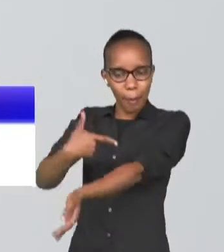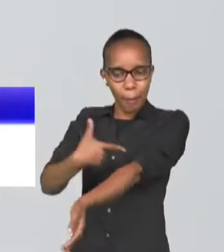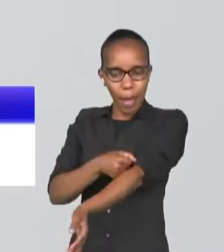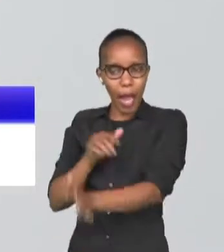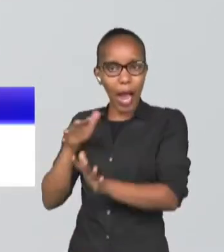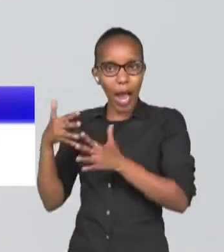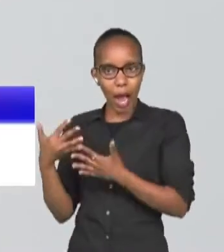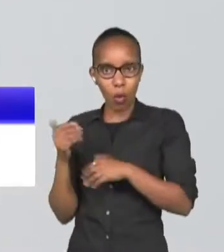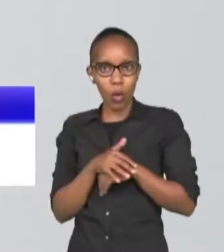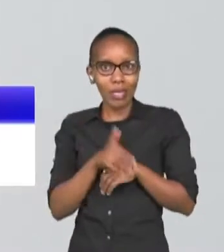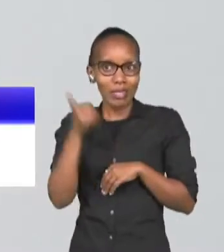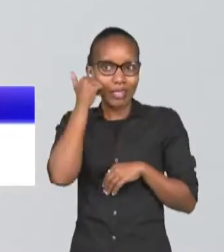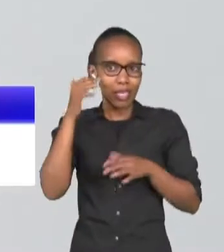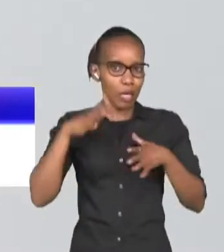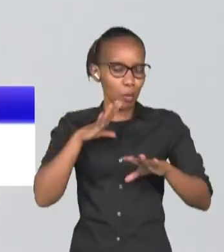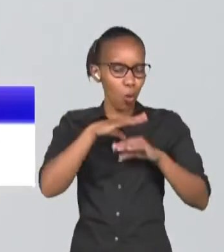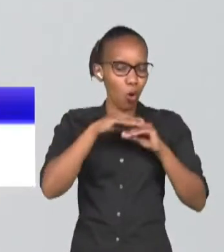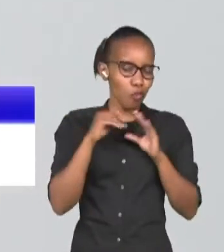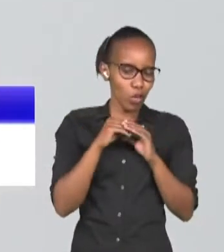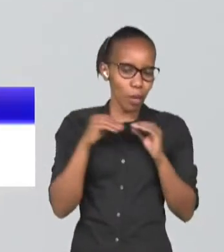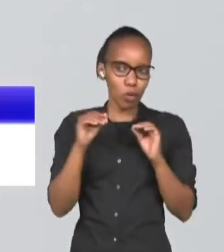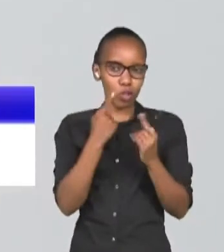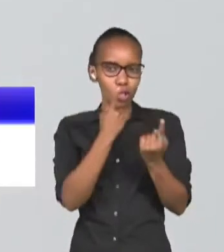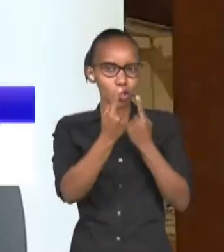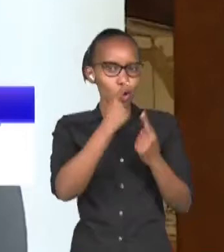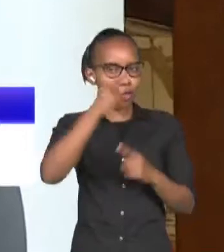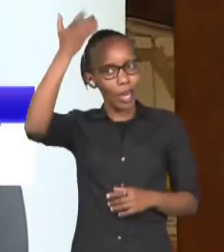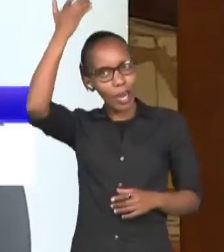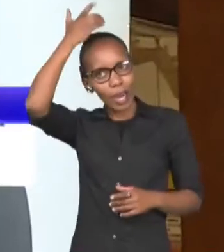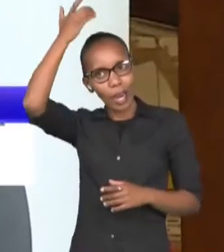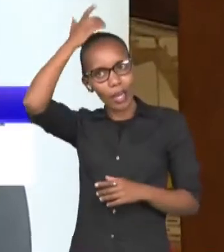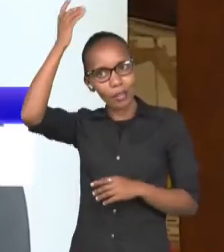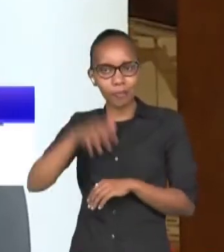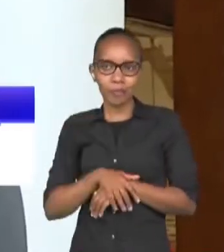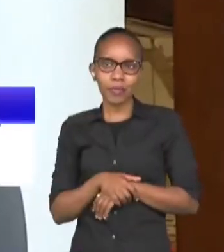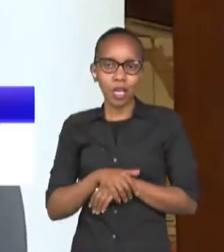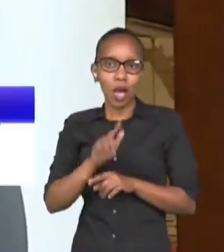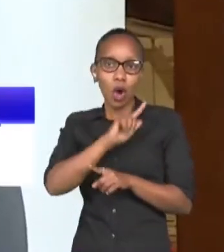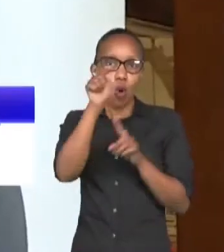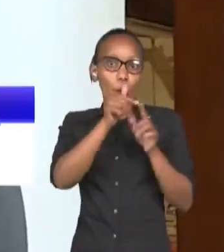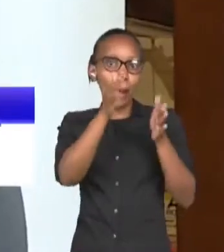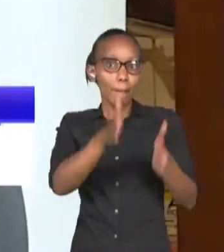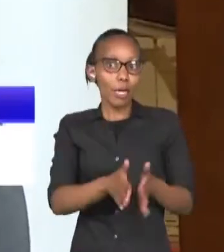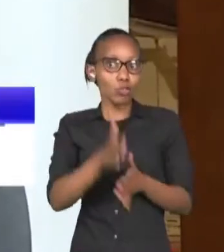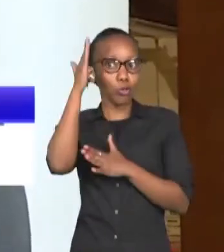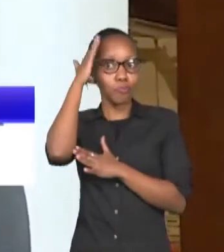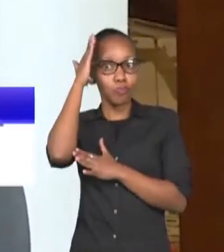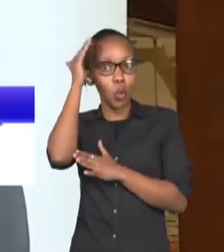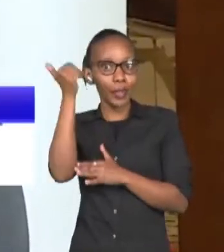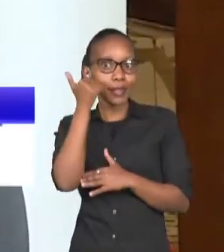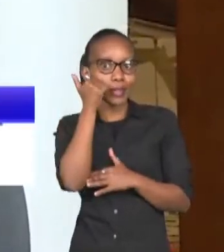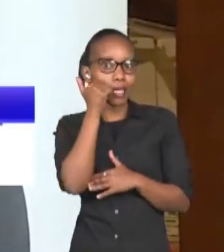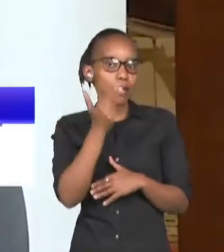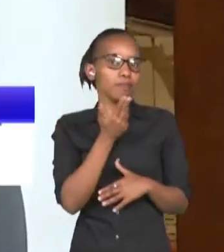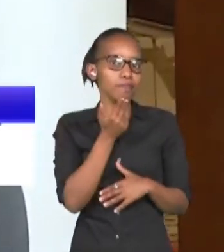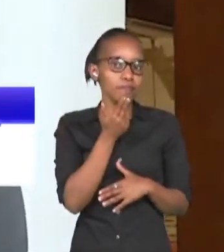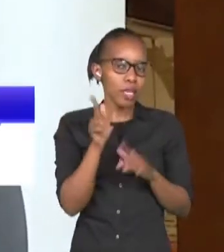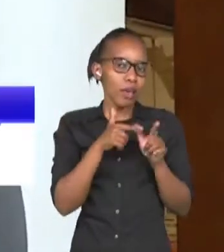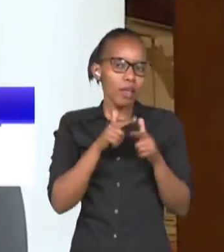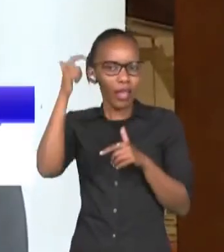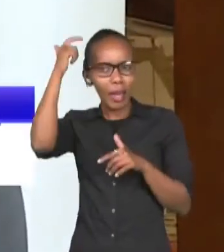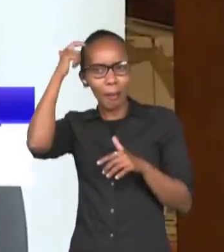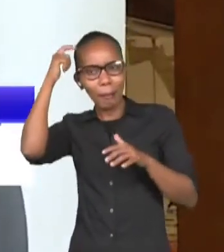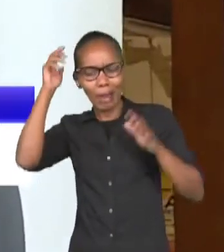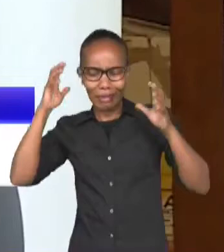the patients feel more comfortable to talk to the nurse. When a patient is diagnosed, there's a lot that goes into their mind. First of all,